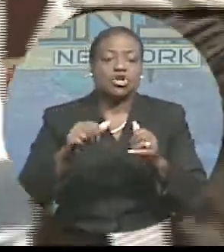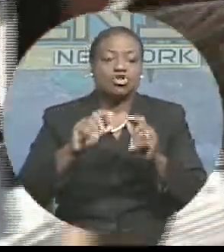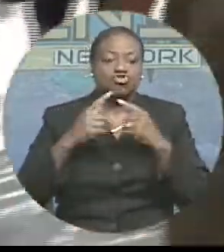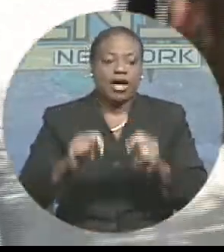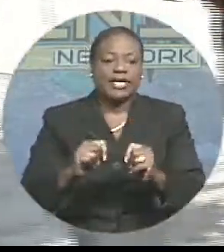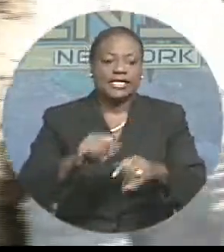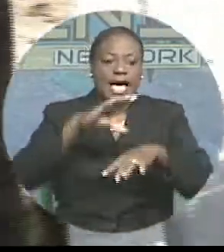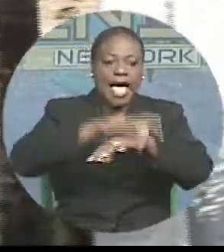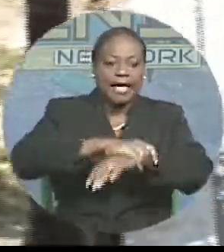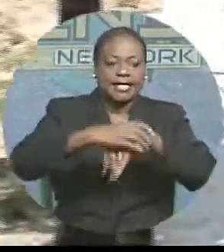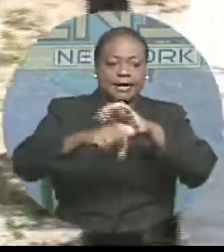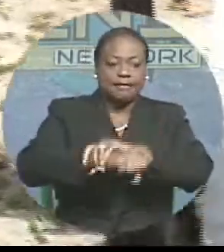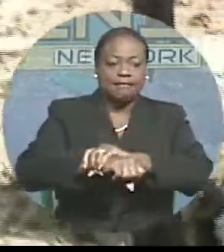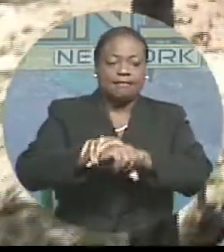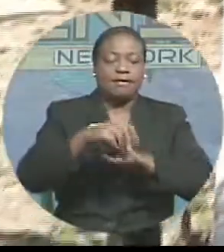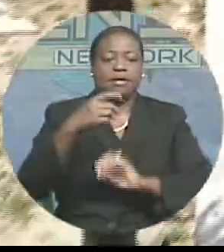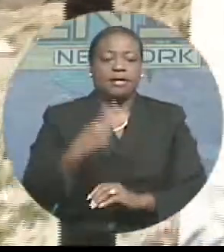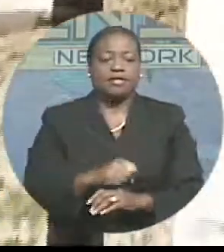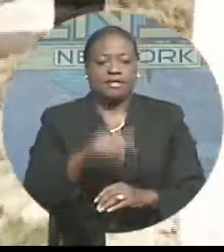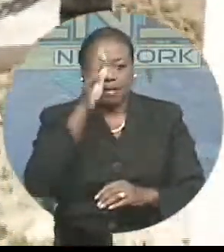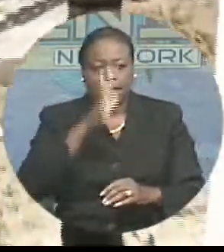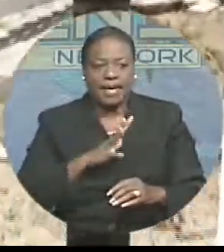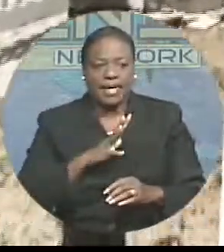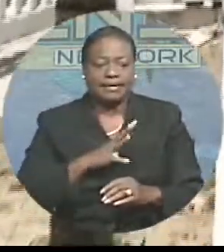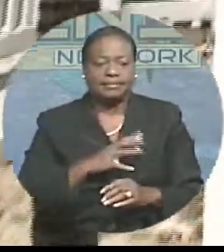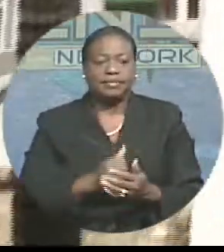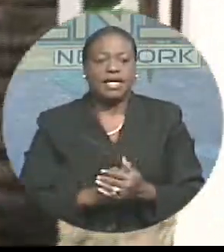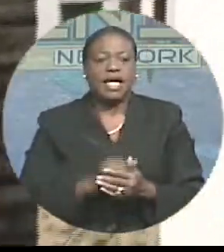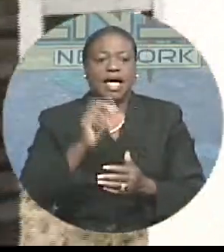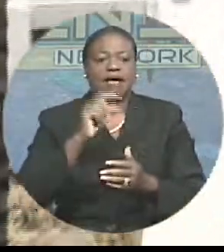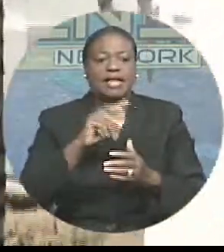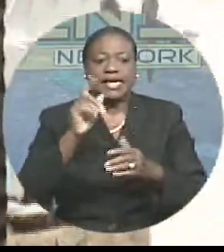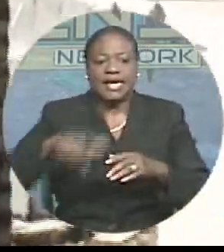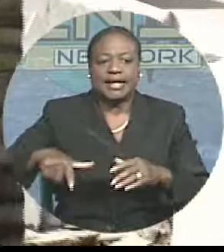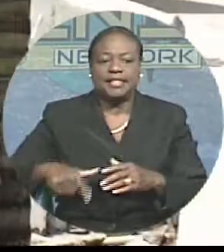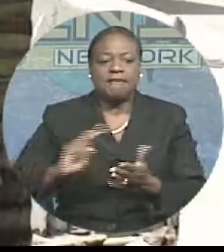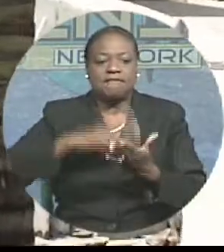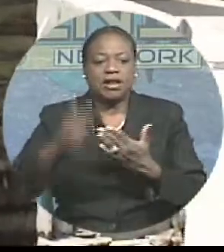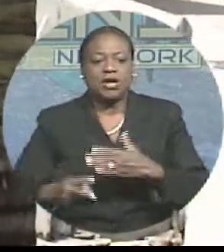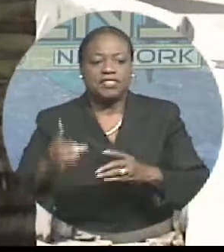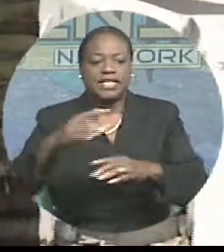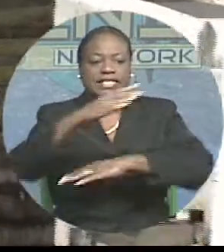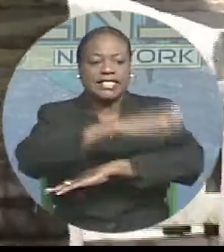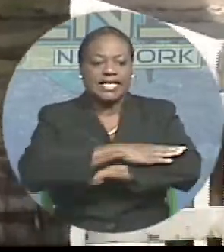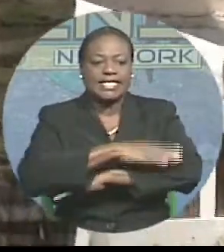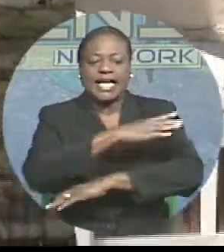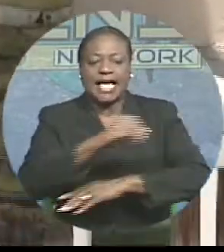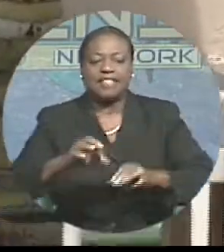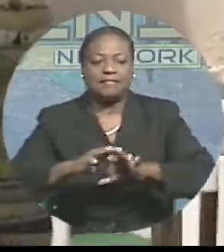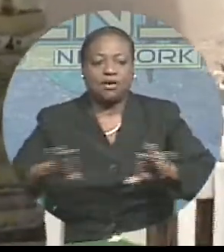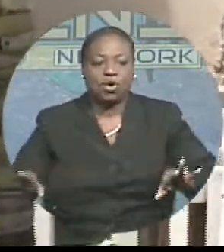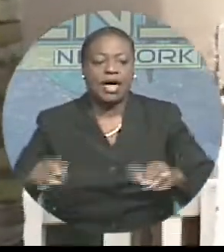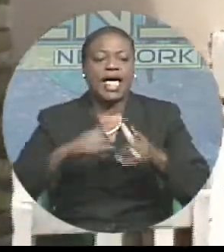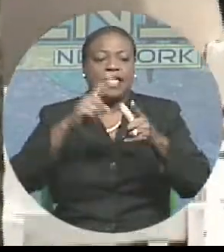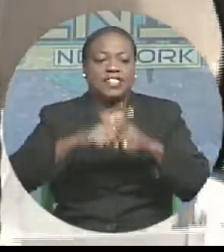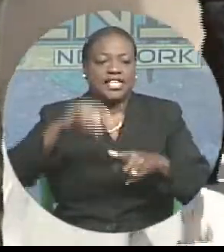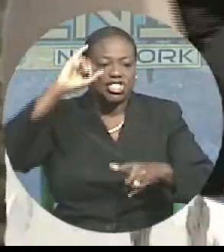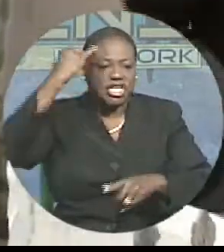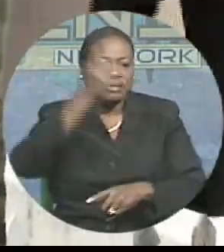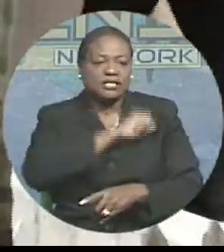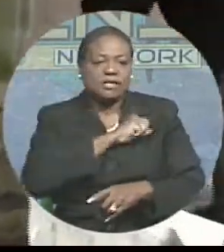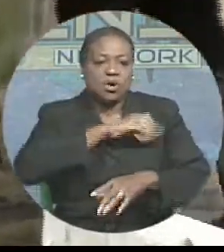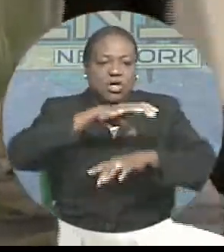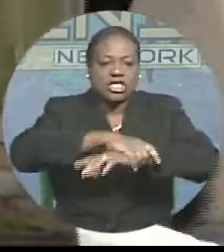him. A short while later, Roach said they all fell on a desk, then the floor, and that's where Jamie Smith was cuffed and